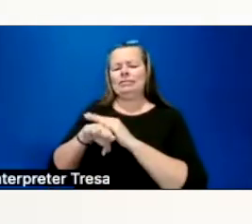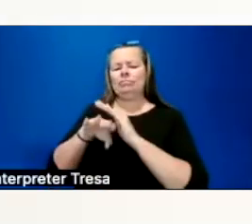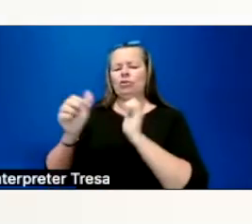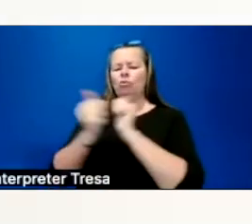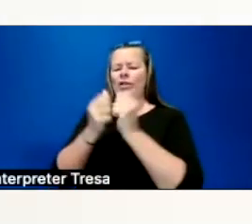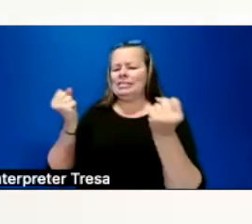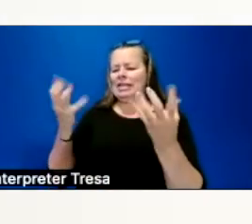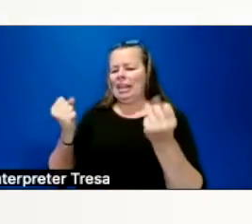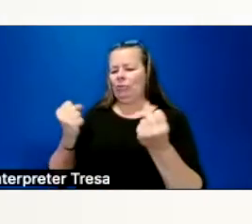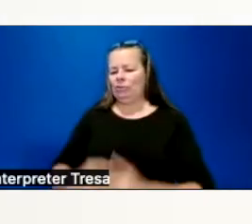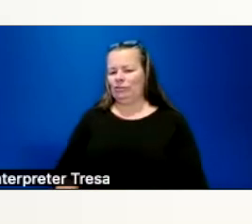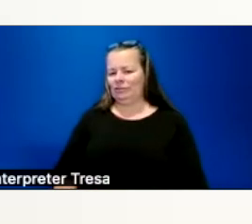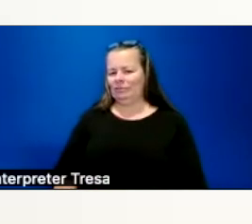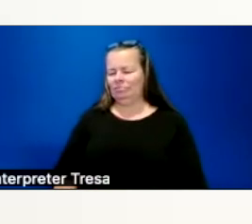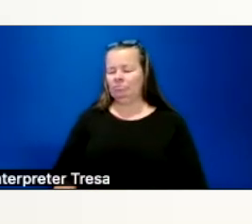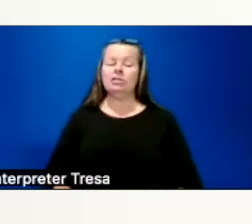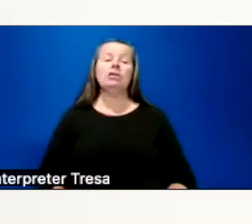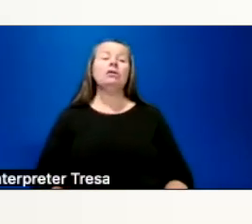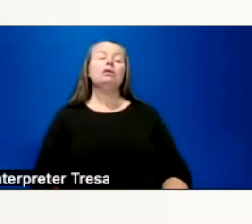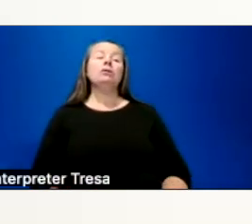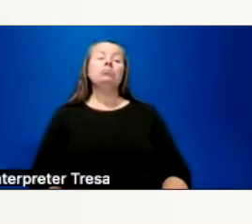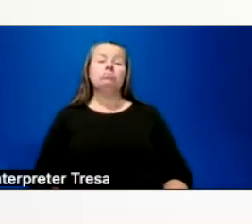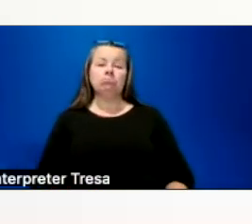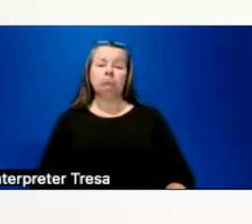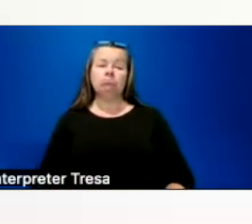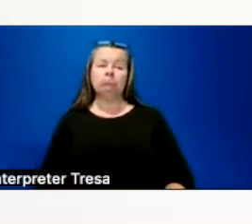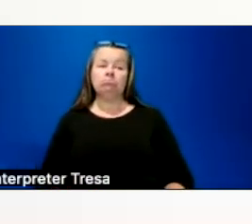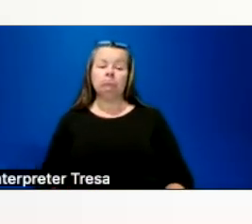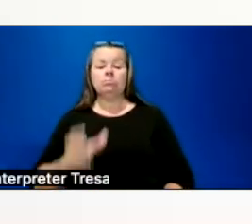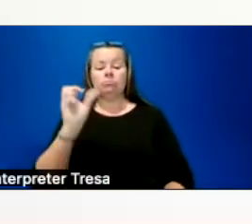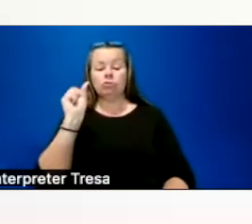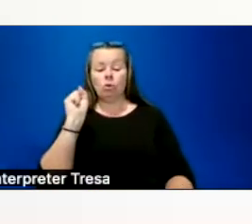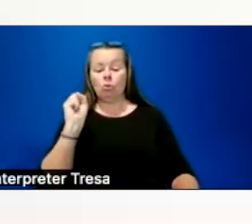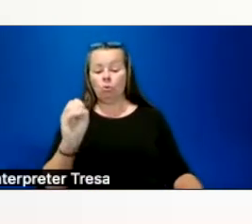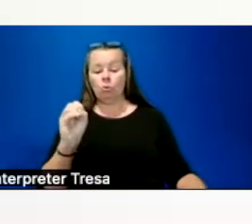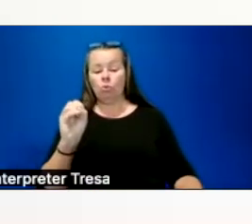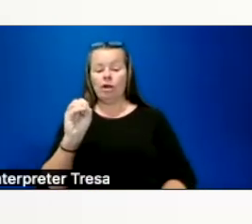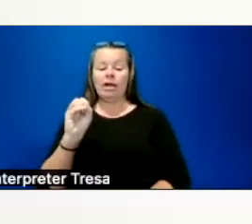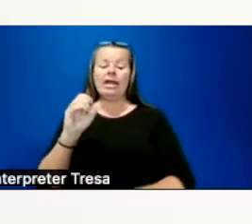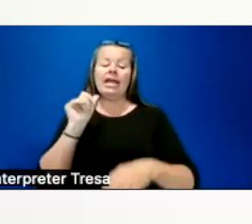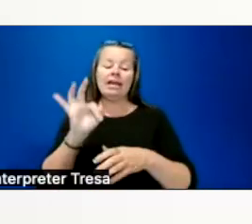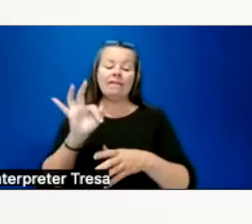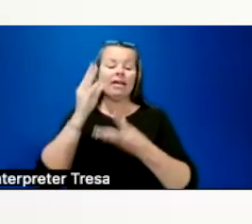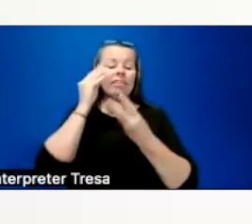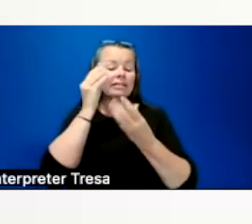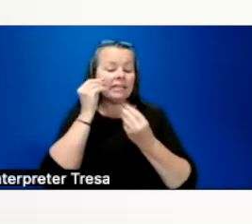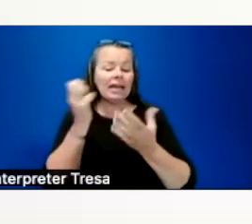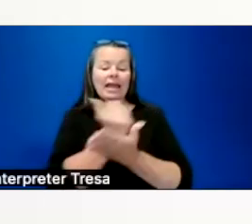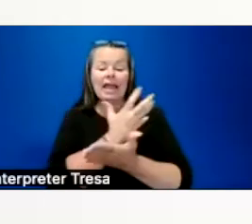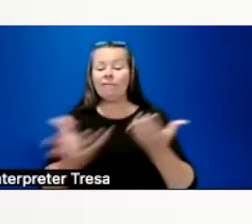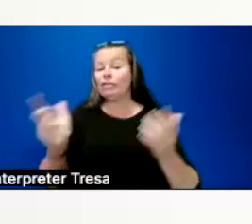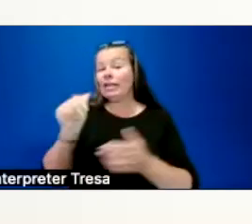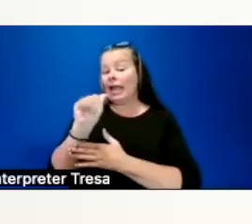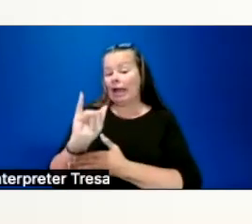So, if the data and everything AI related would be properly done,